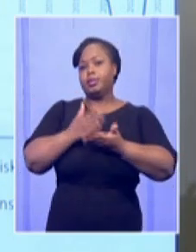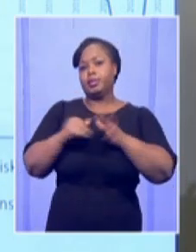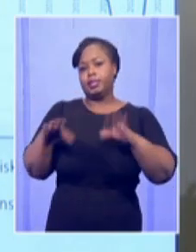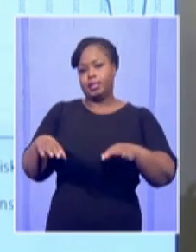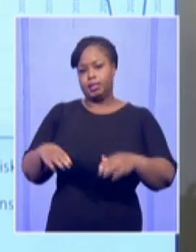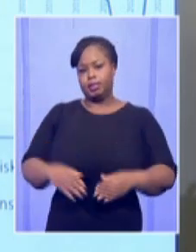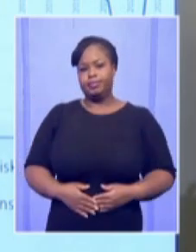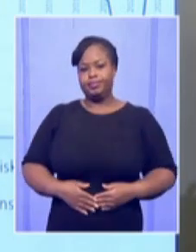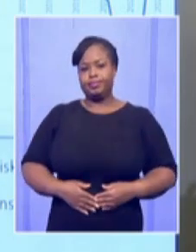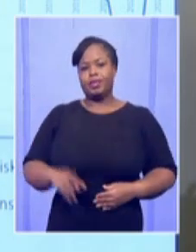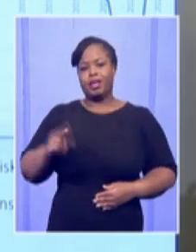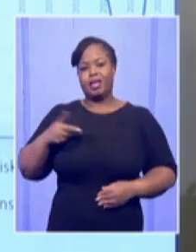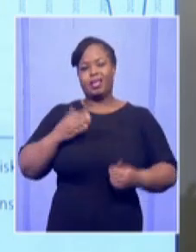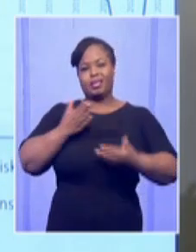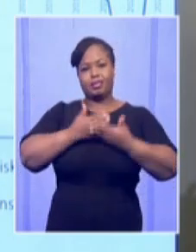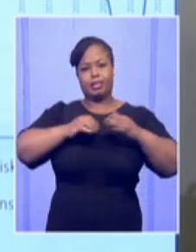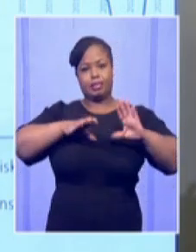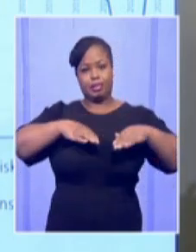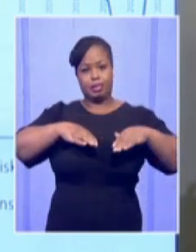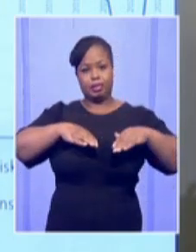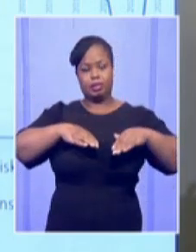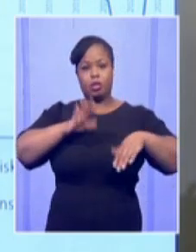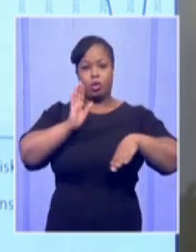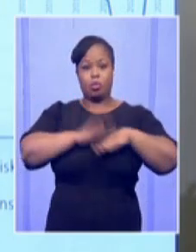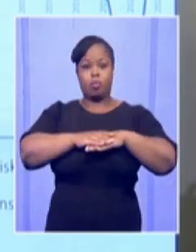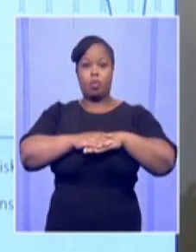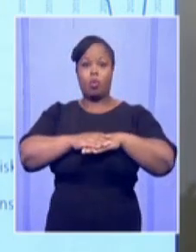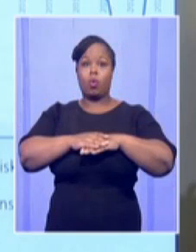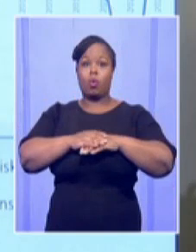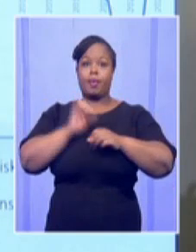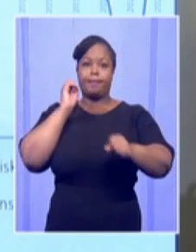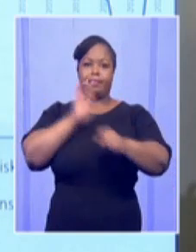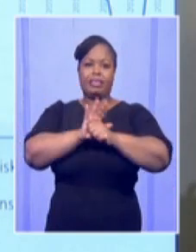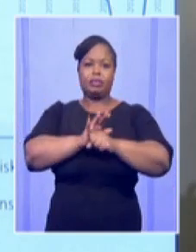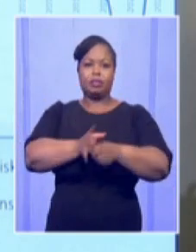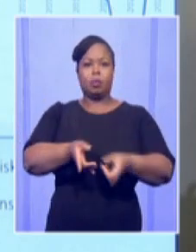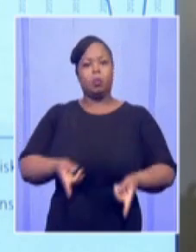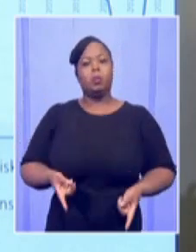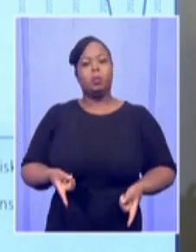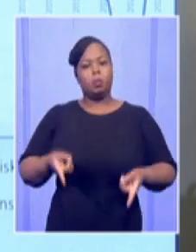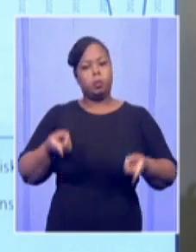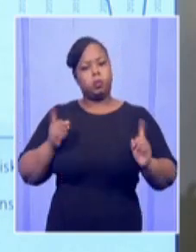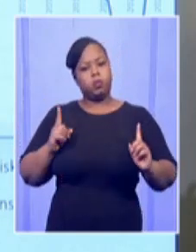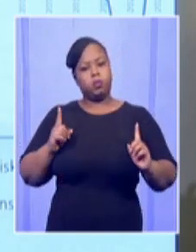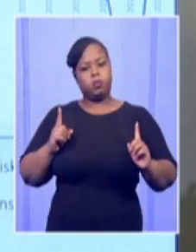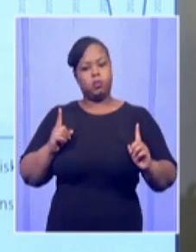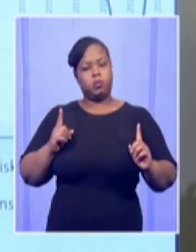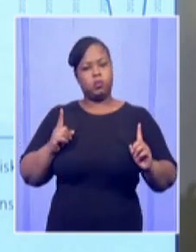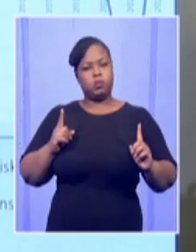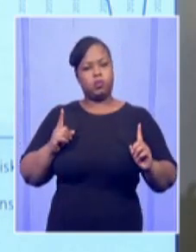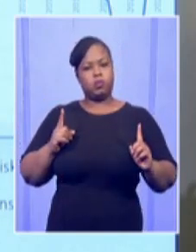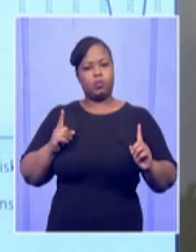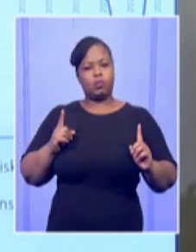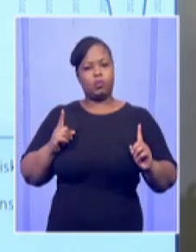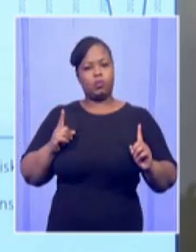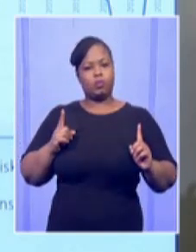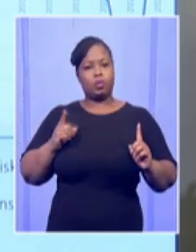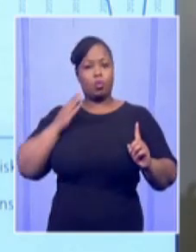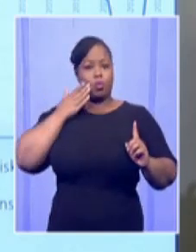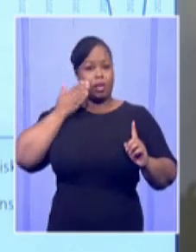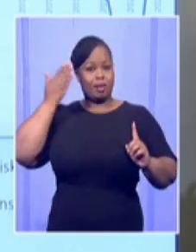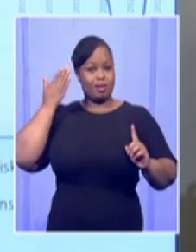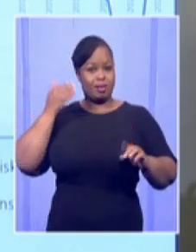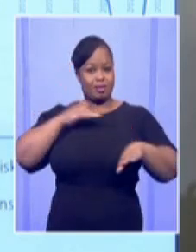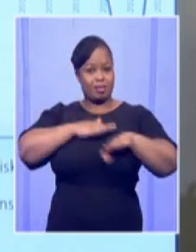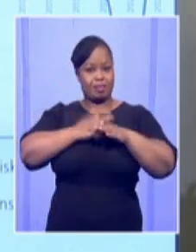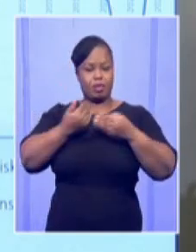there were certain sectors that were more exposed than others to the ravages of this lockdown. Let's